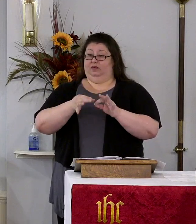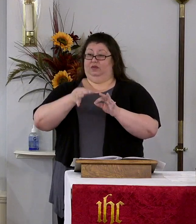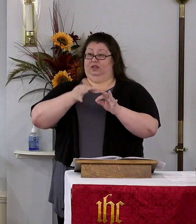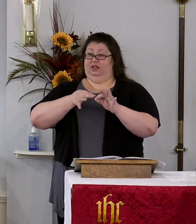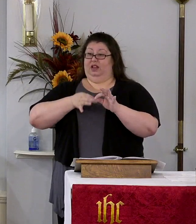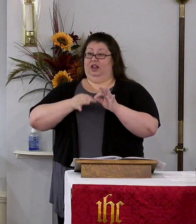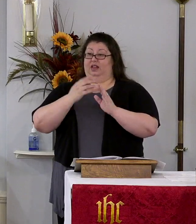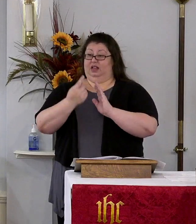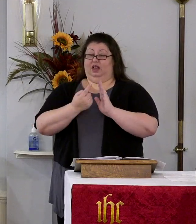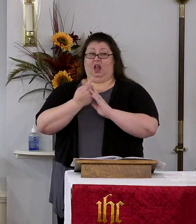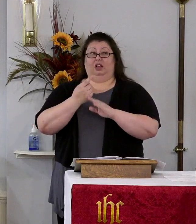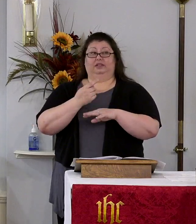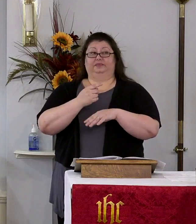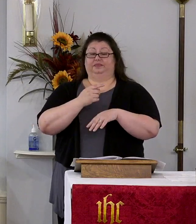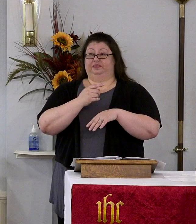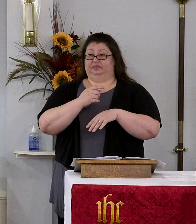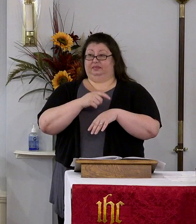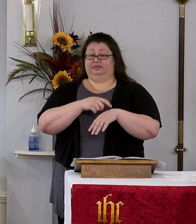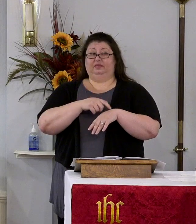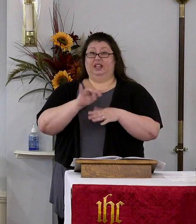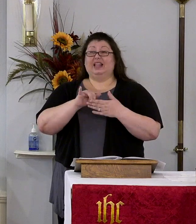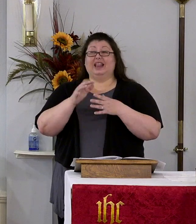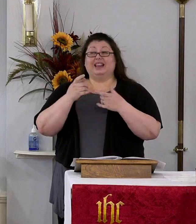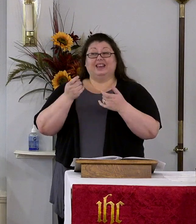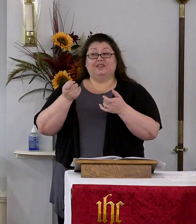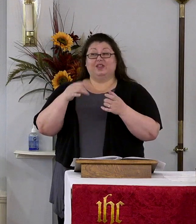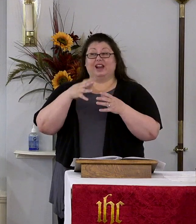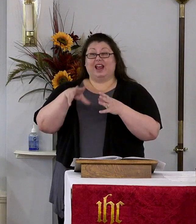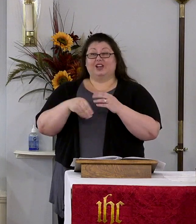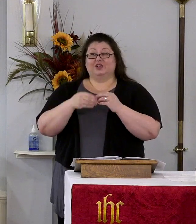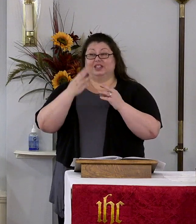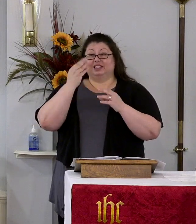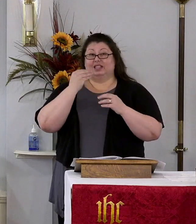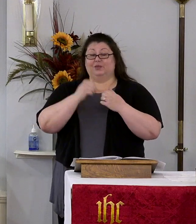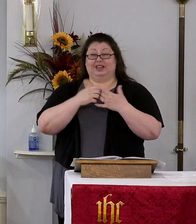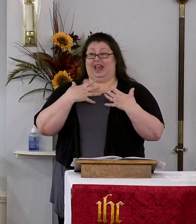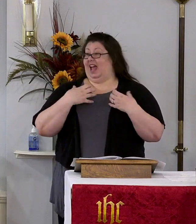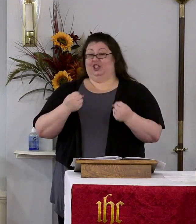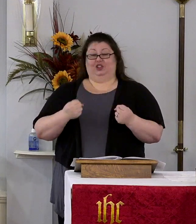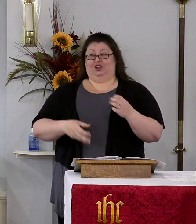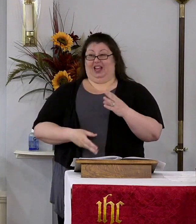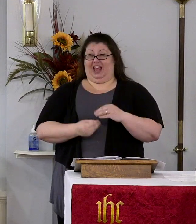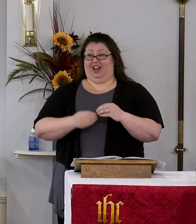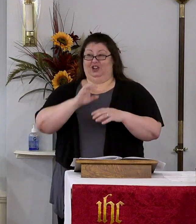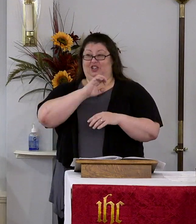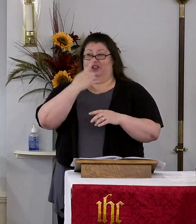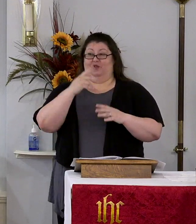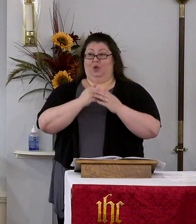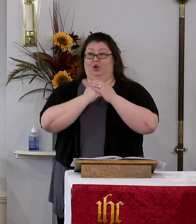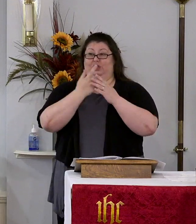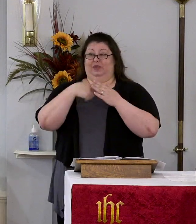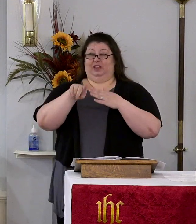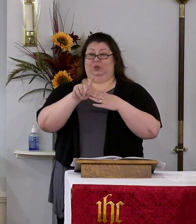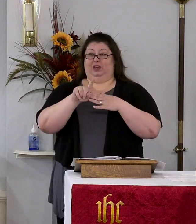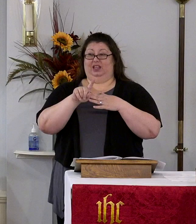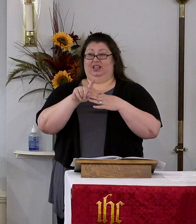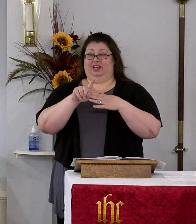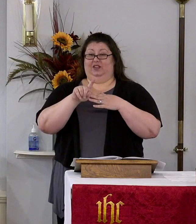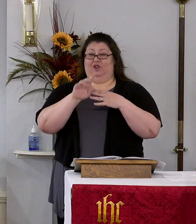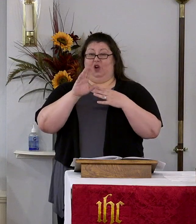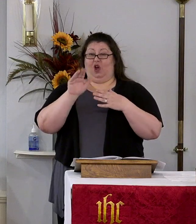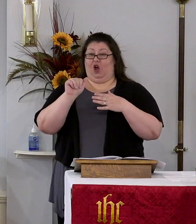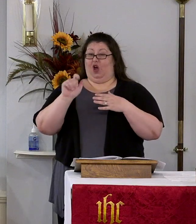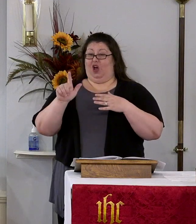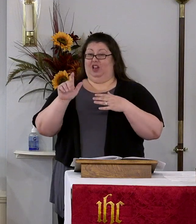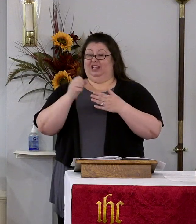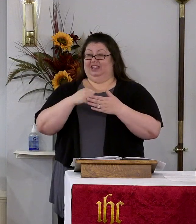So get that extra sleep, come with extra energy to worship next week on All Saints Sunday.